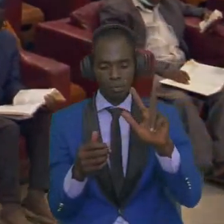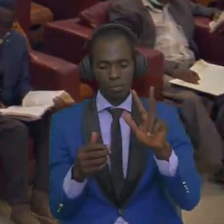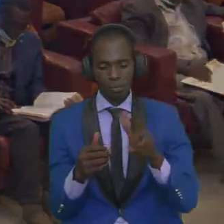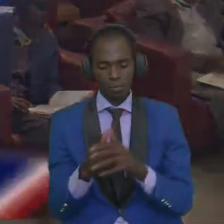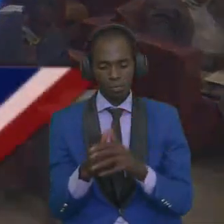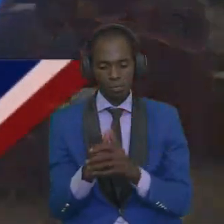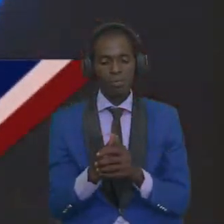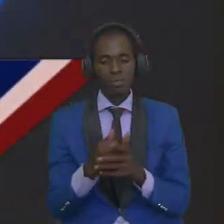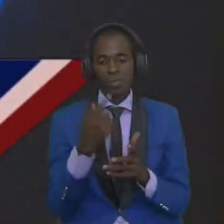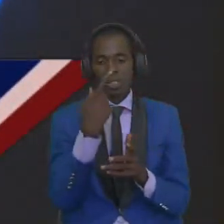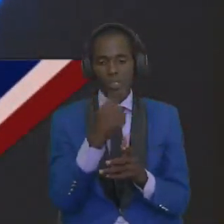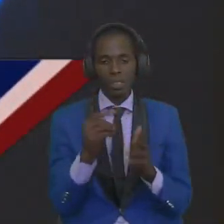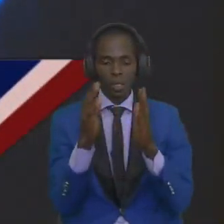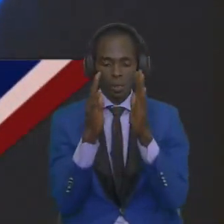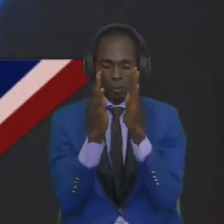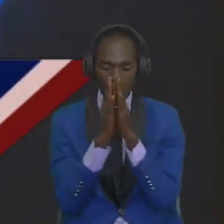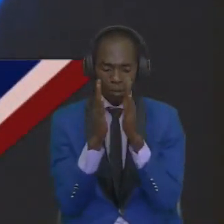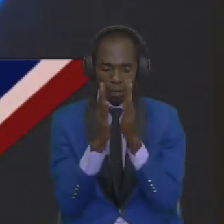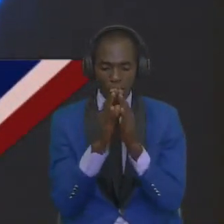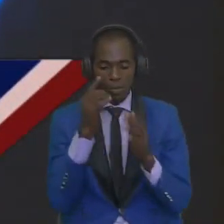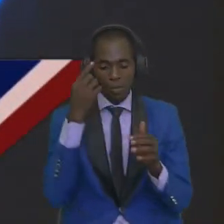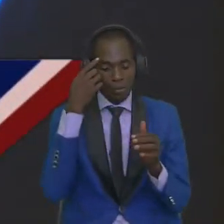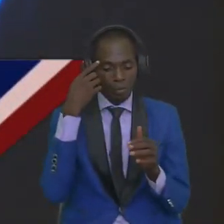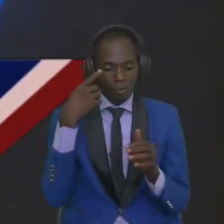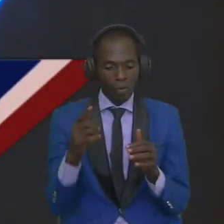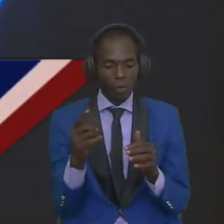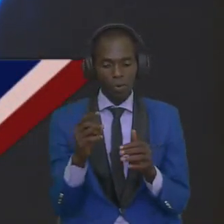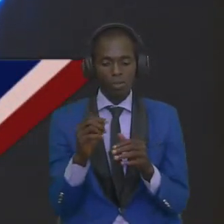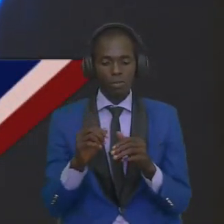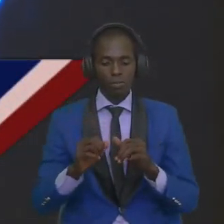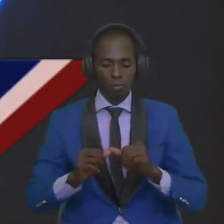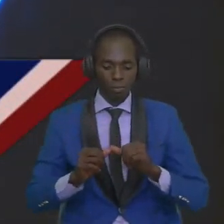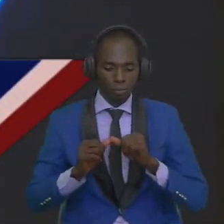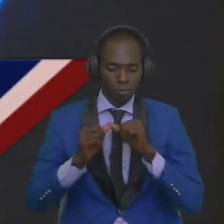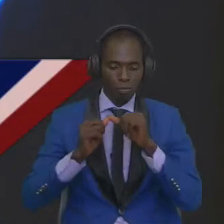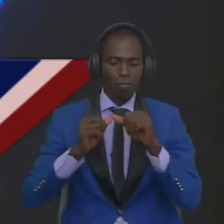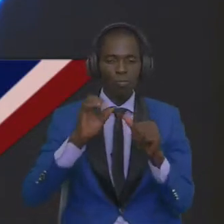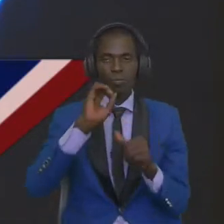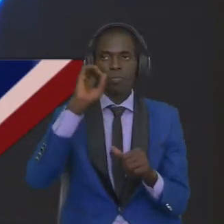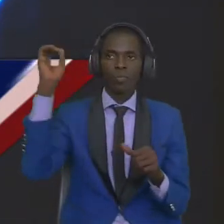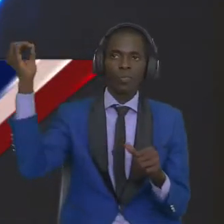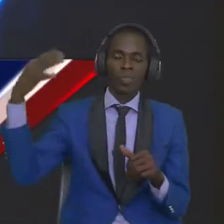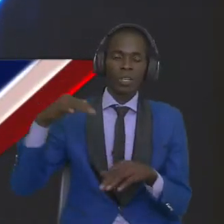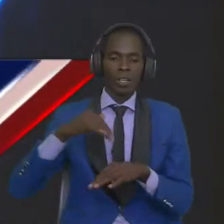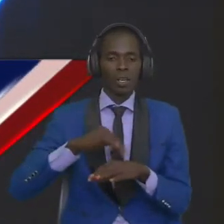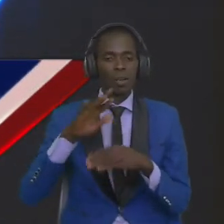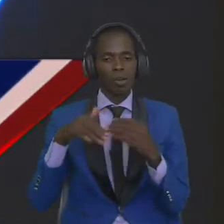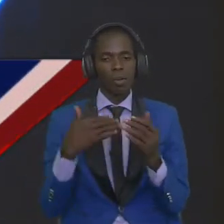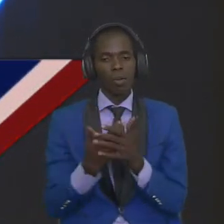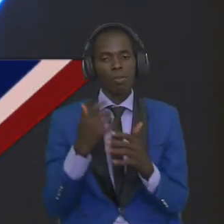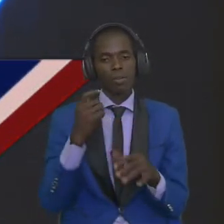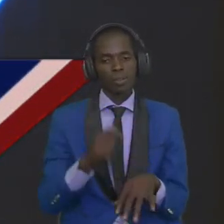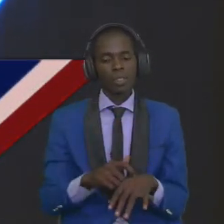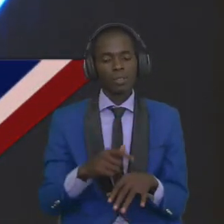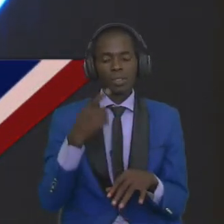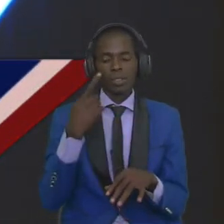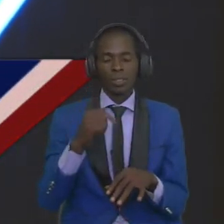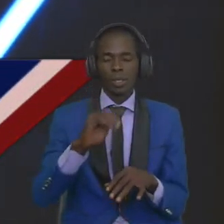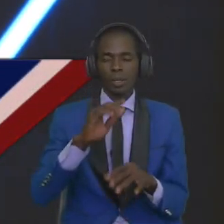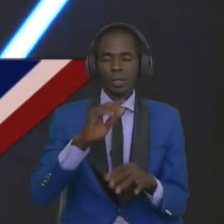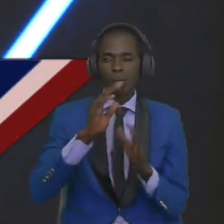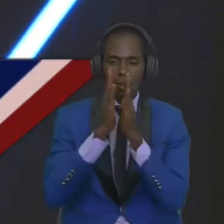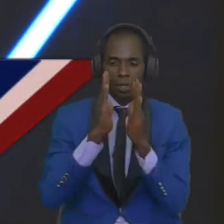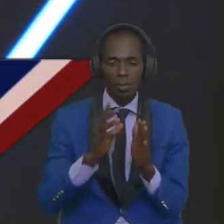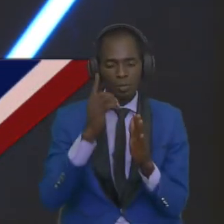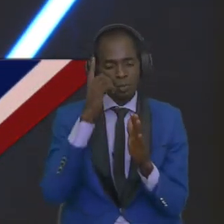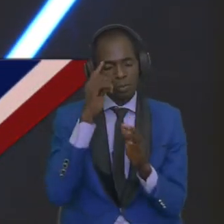now. The prayer for steadfast grace at all times. The prayer